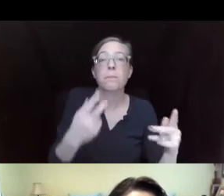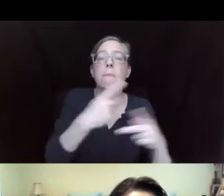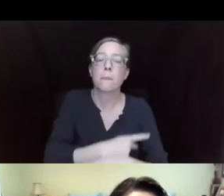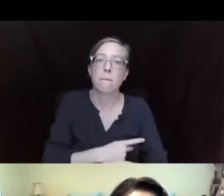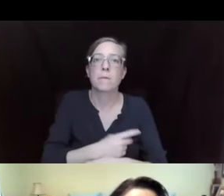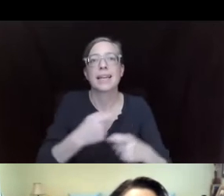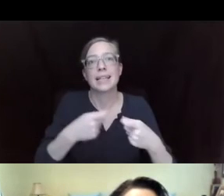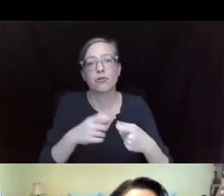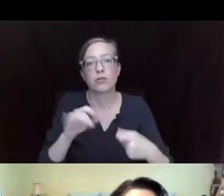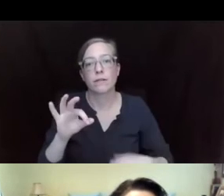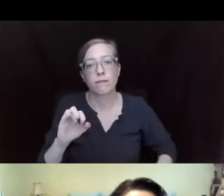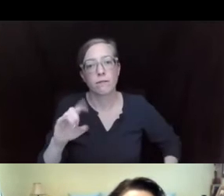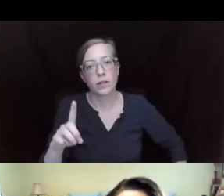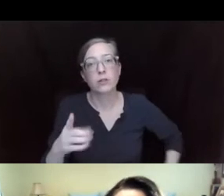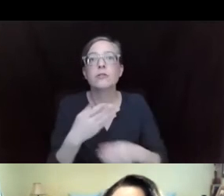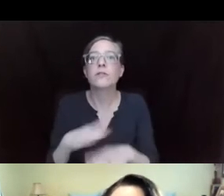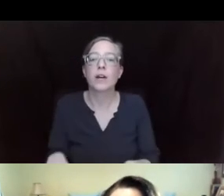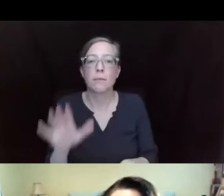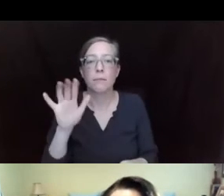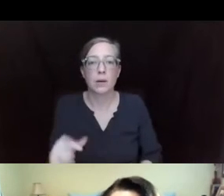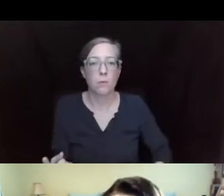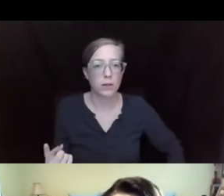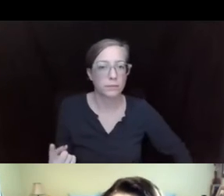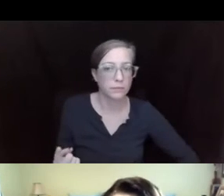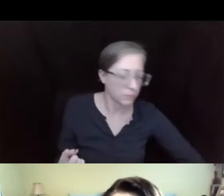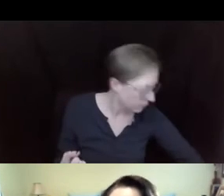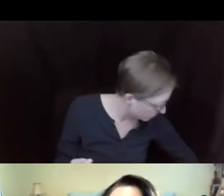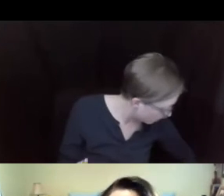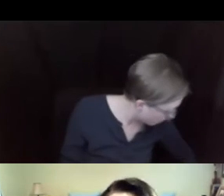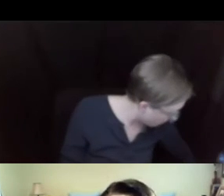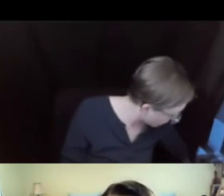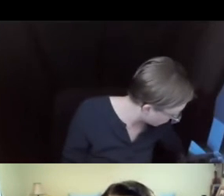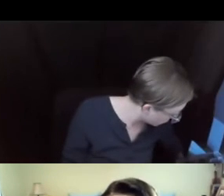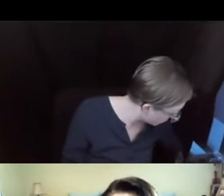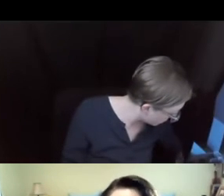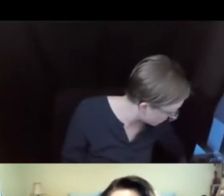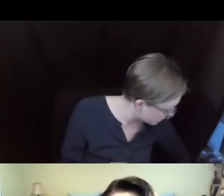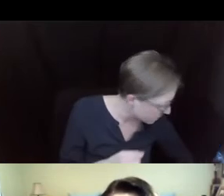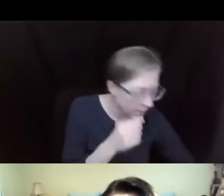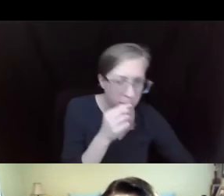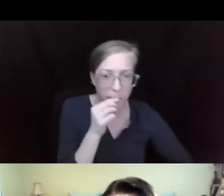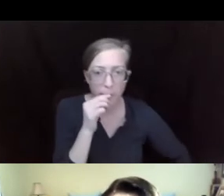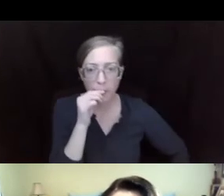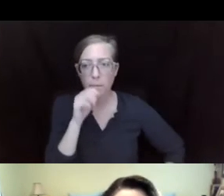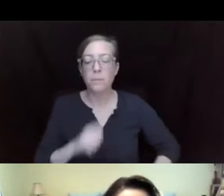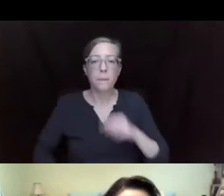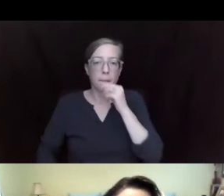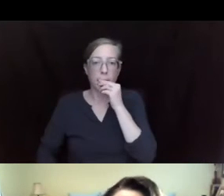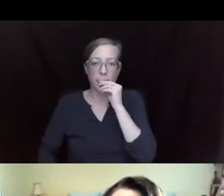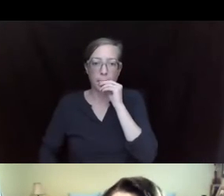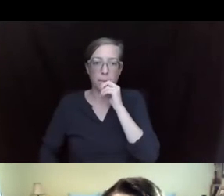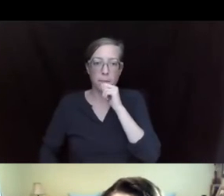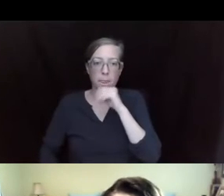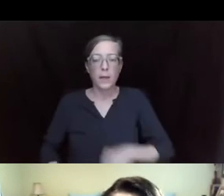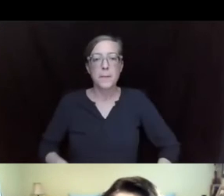can see this symbol right here is called the particle theta potential, and it measures the charge of the particle in